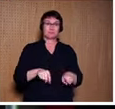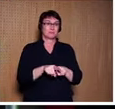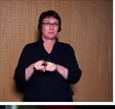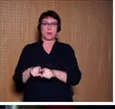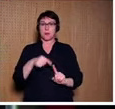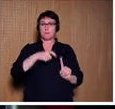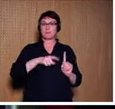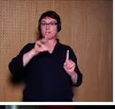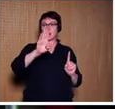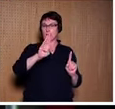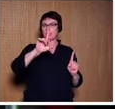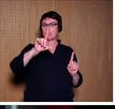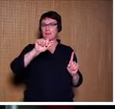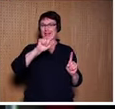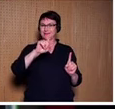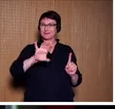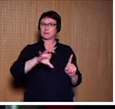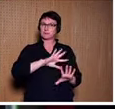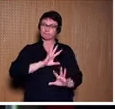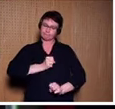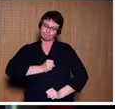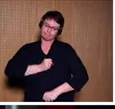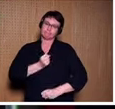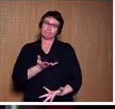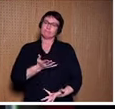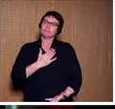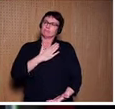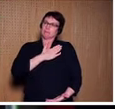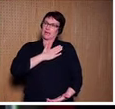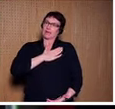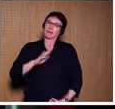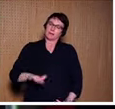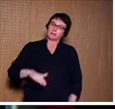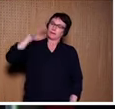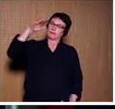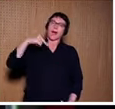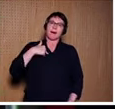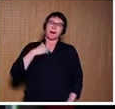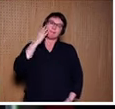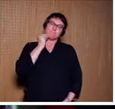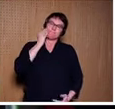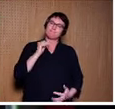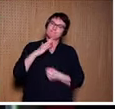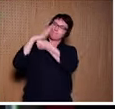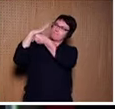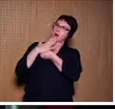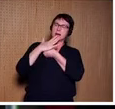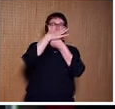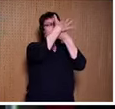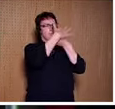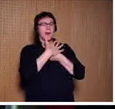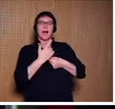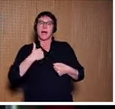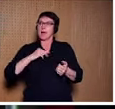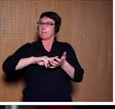speaking from their own personal experience and being able to narrate the emotions of what it means to be discriminated against, what it means